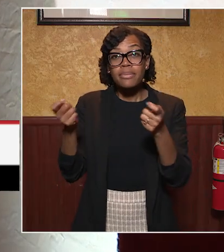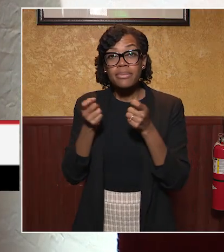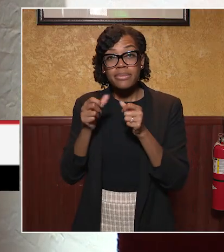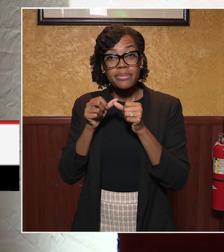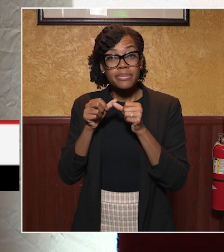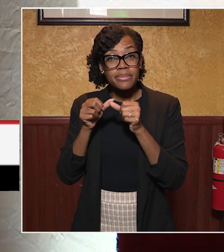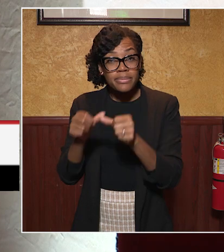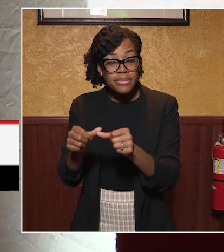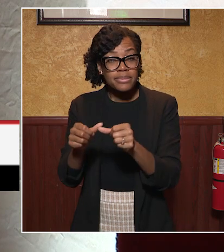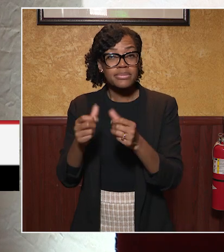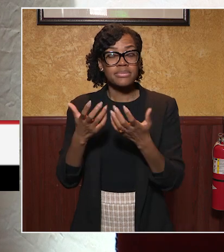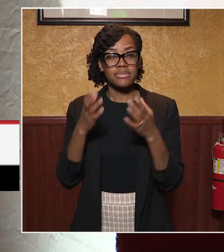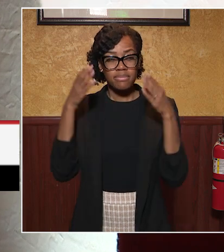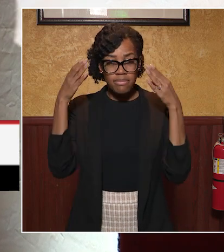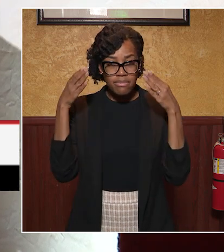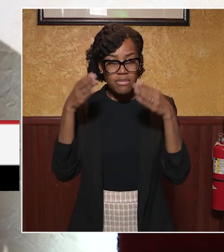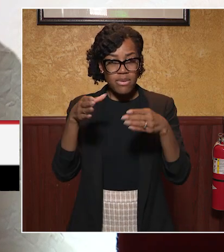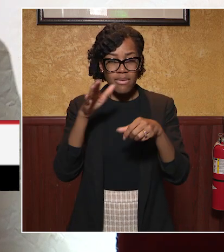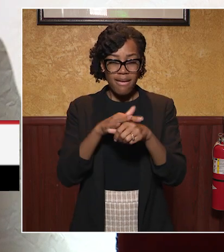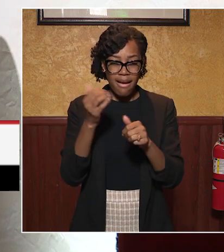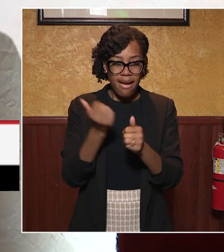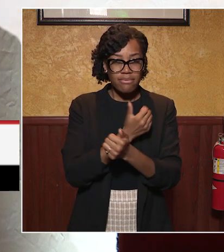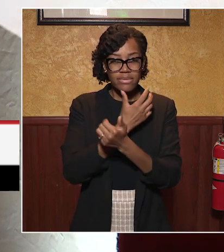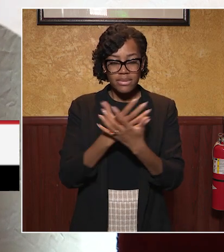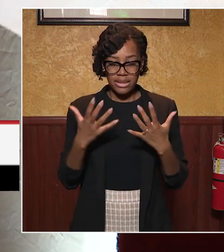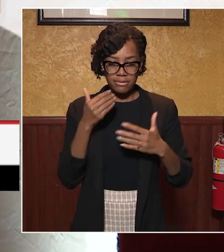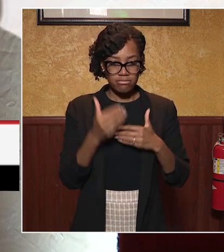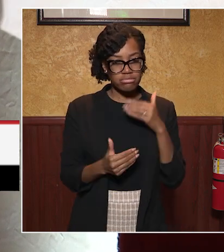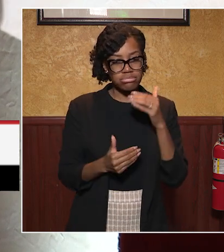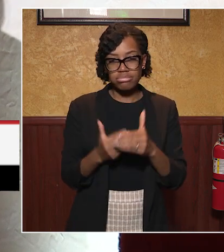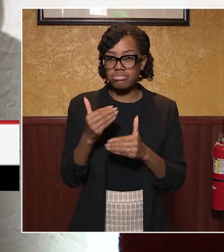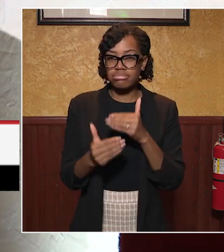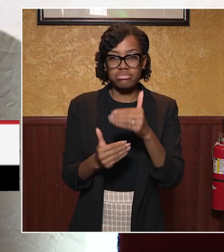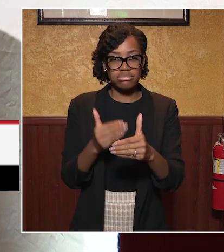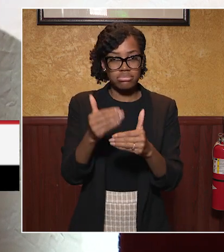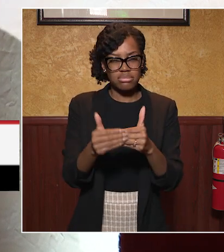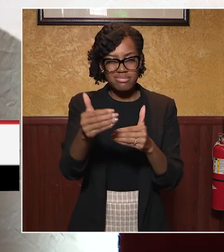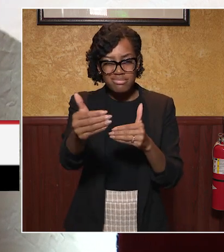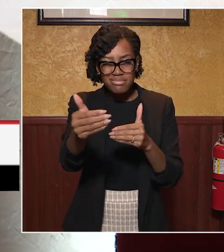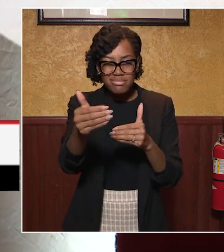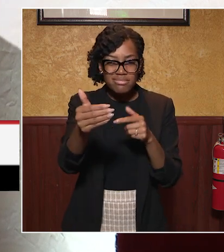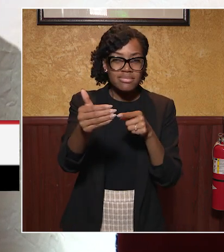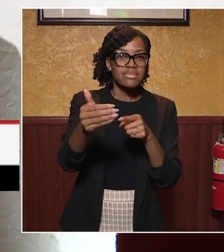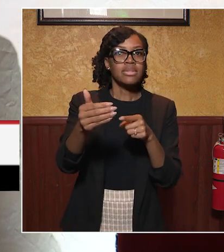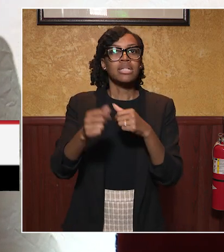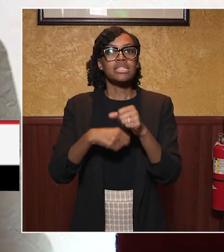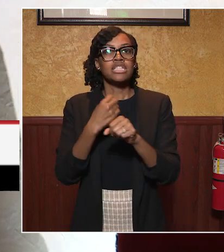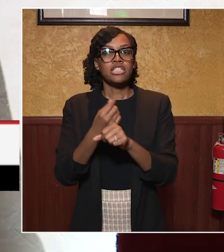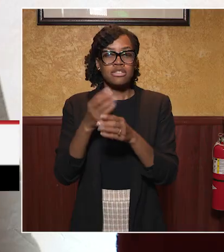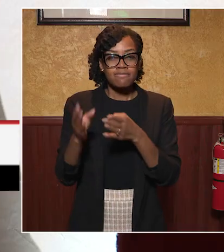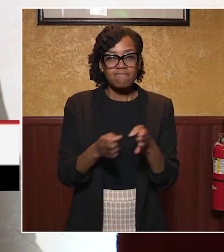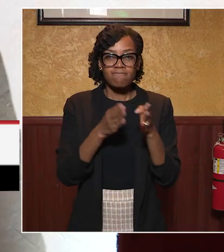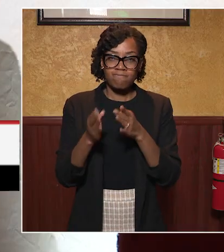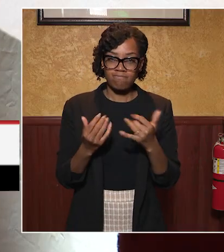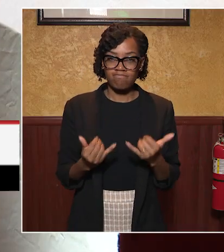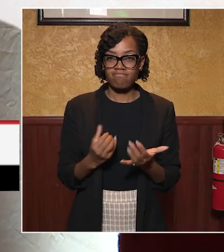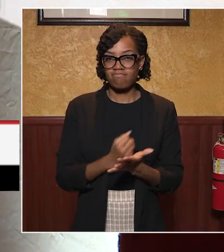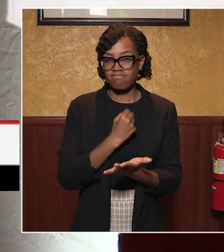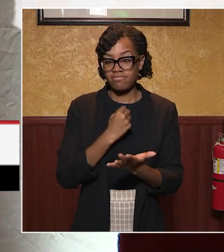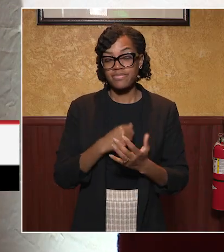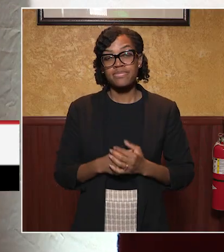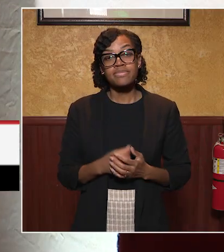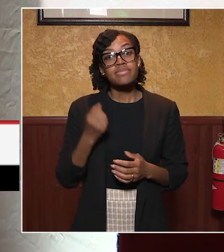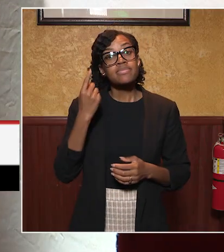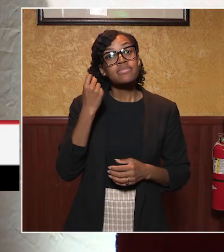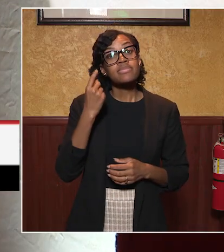we keep focused on all that we can do in the upcoming year to do even more. In 2024,